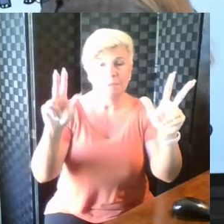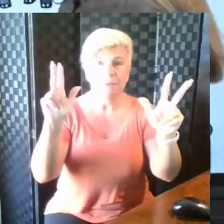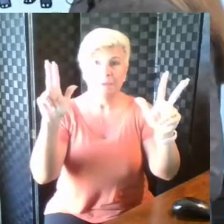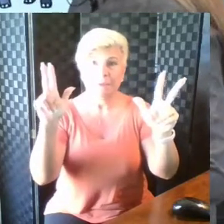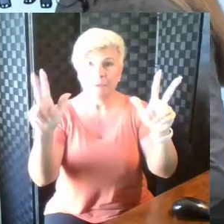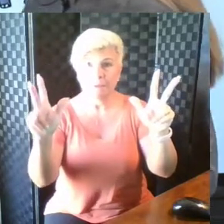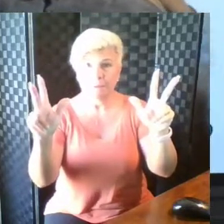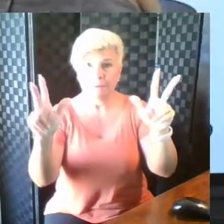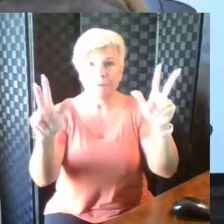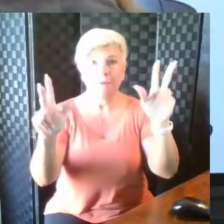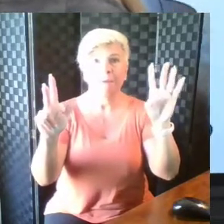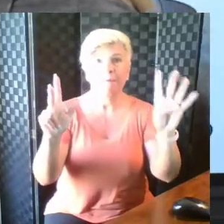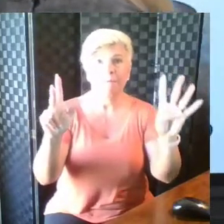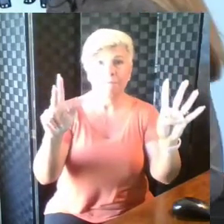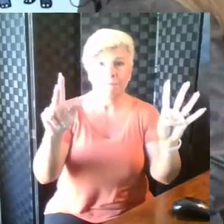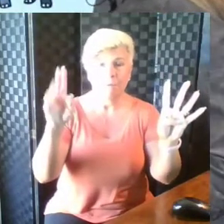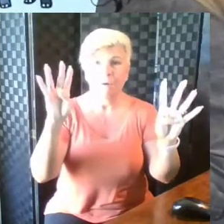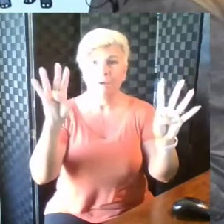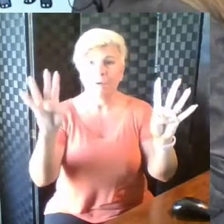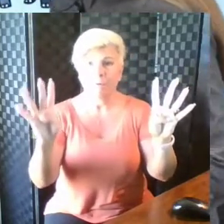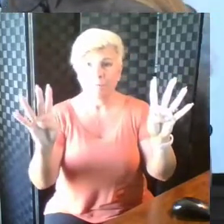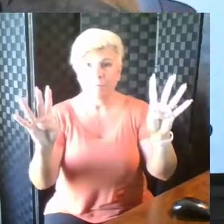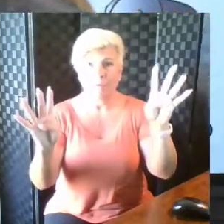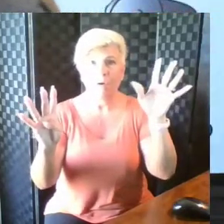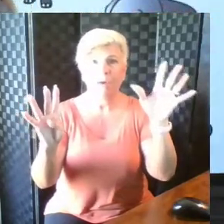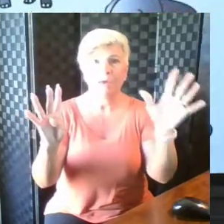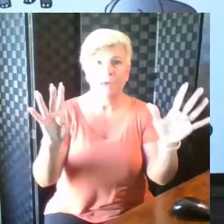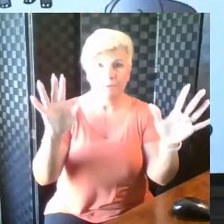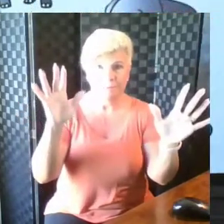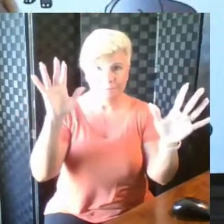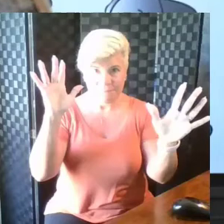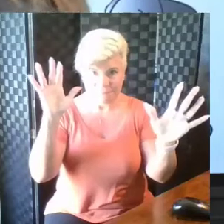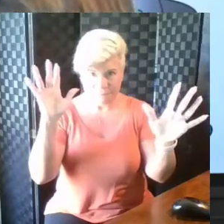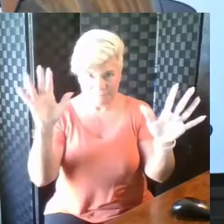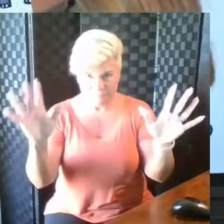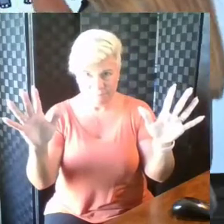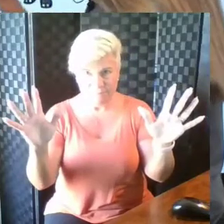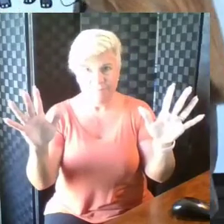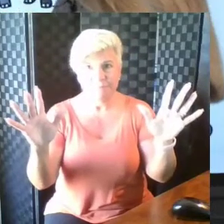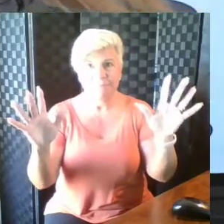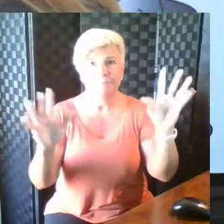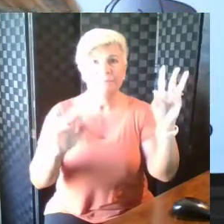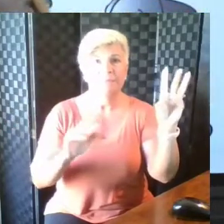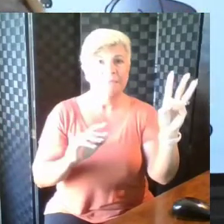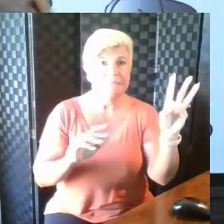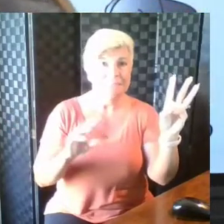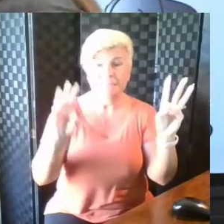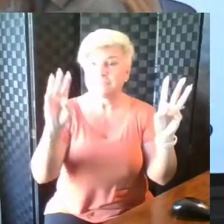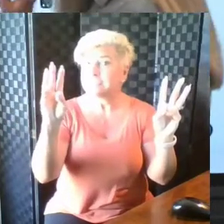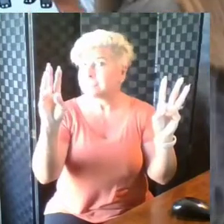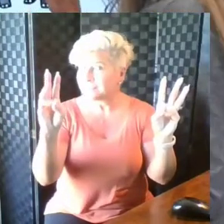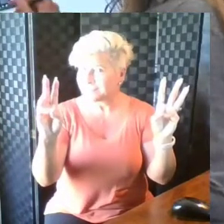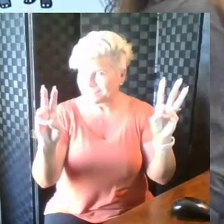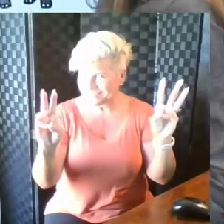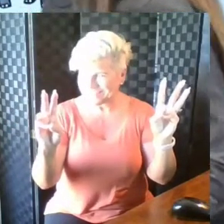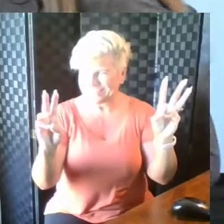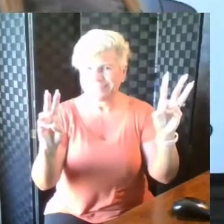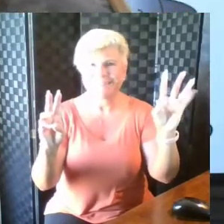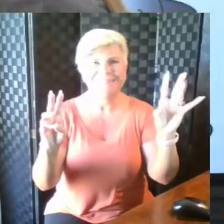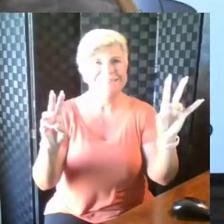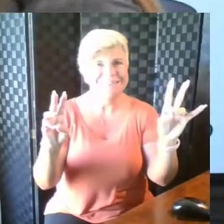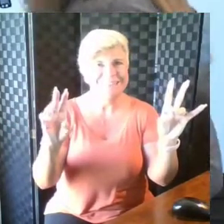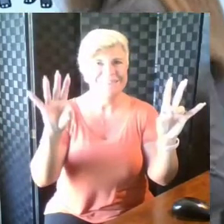3, 3, 4, 4, 5, 5, 6,